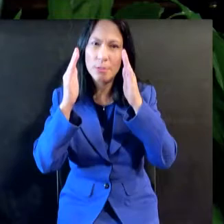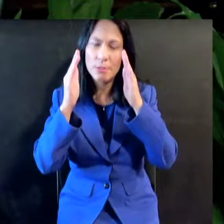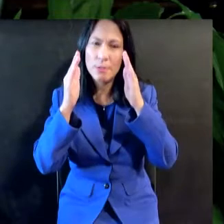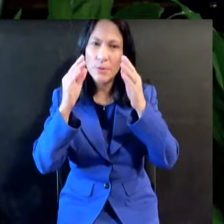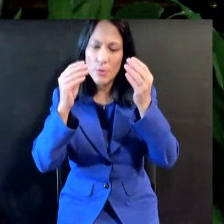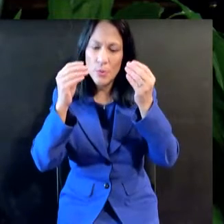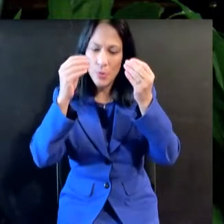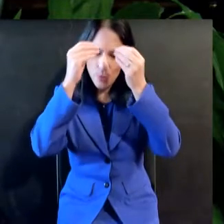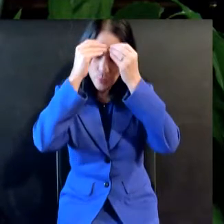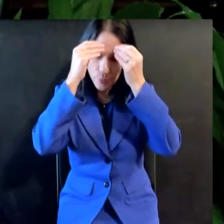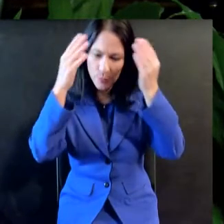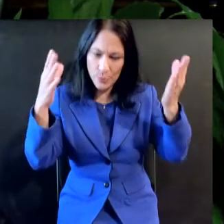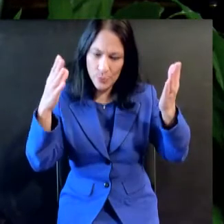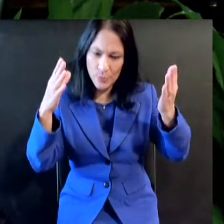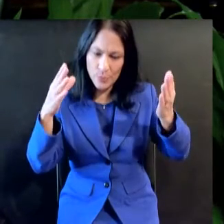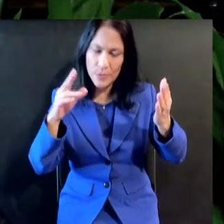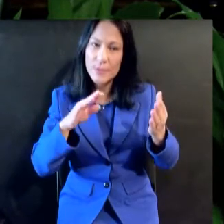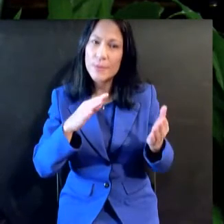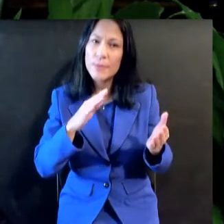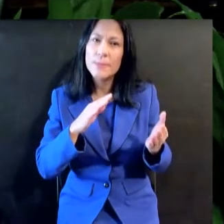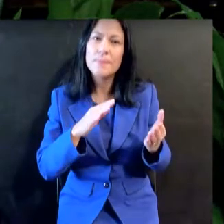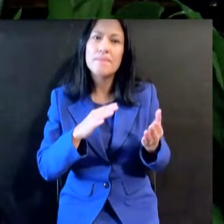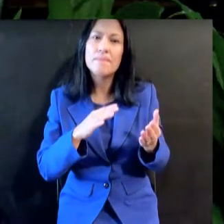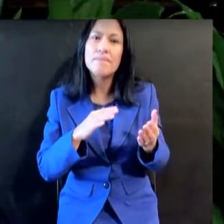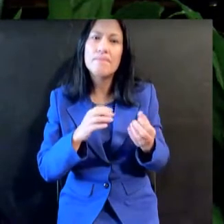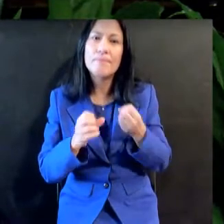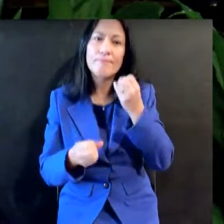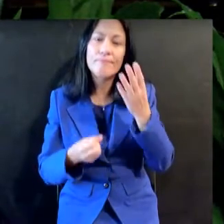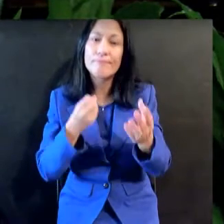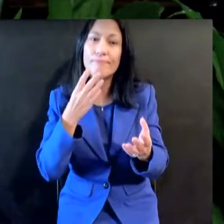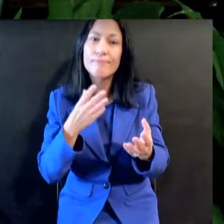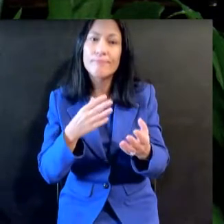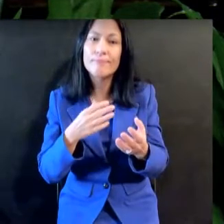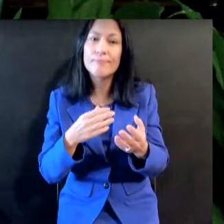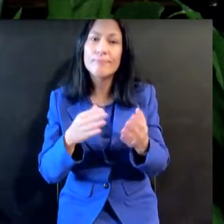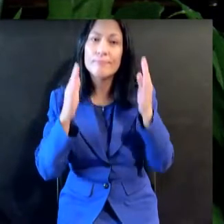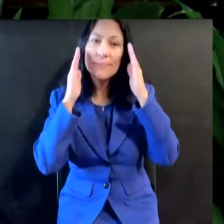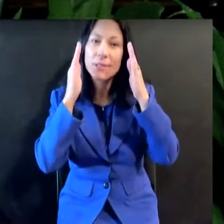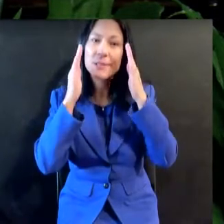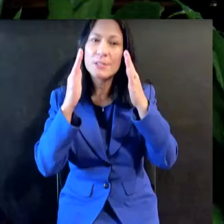spoken then and now. So hear this reading